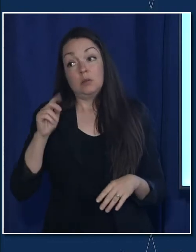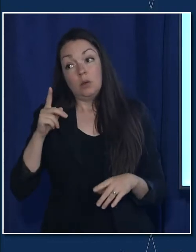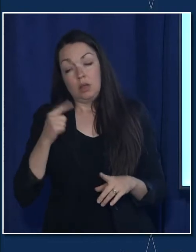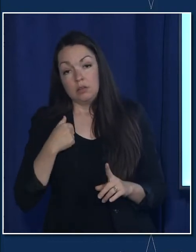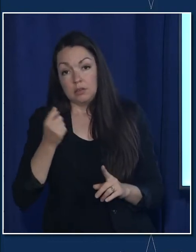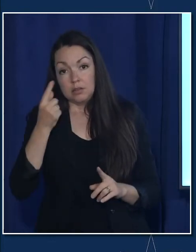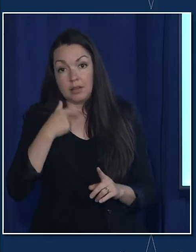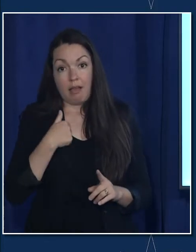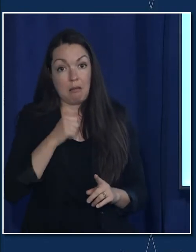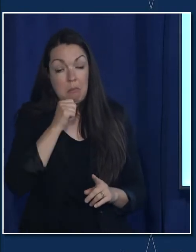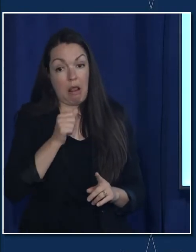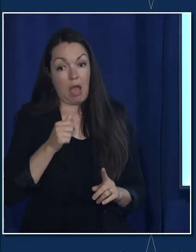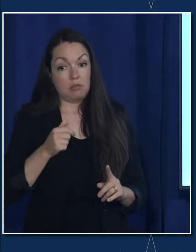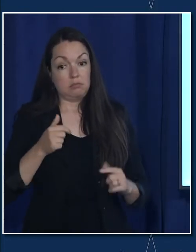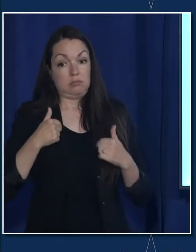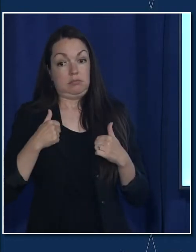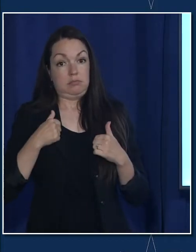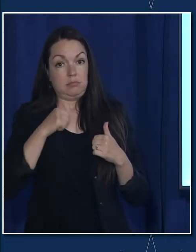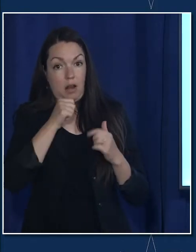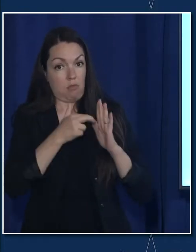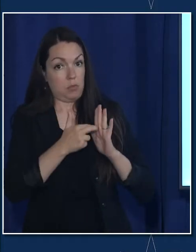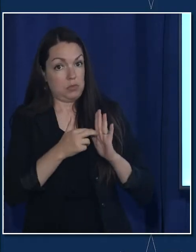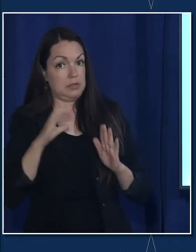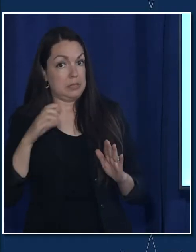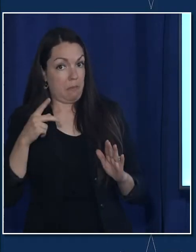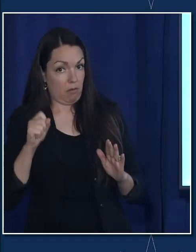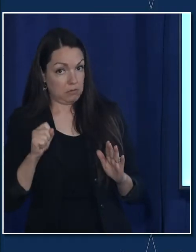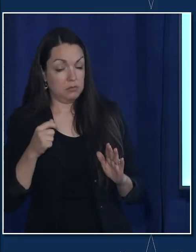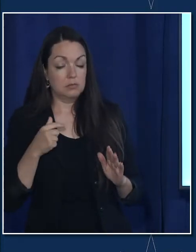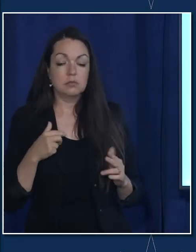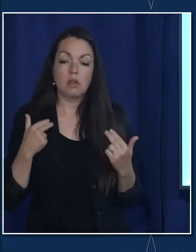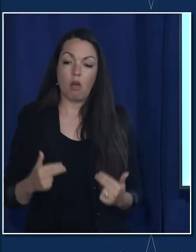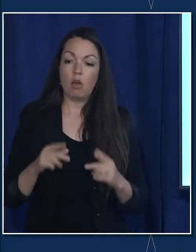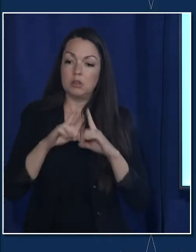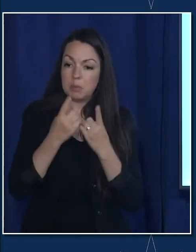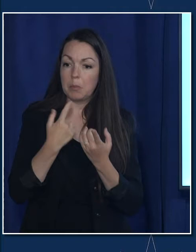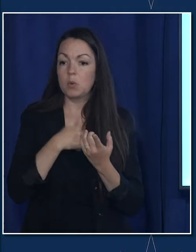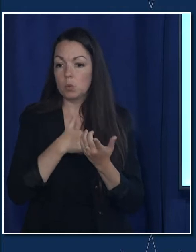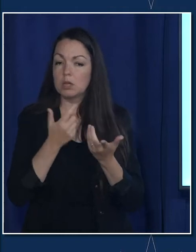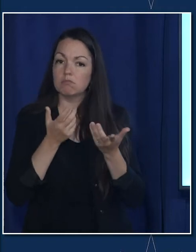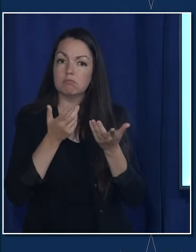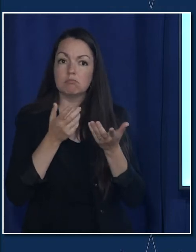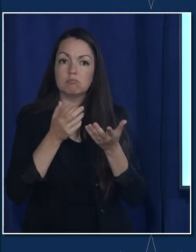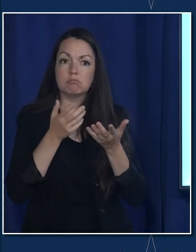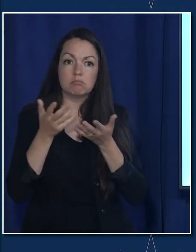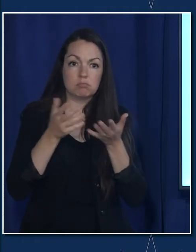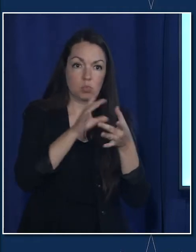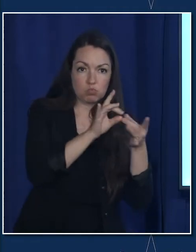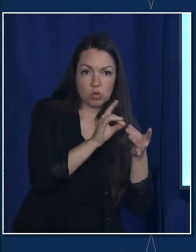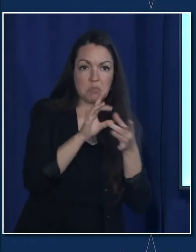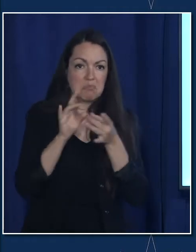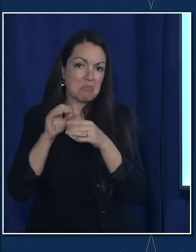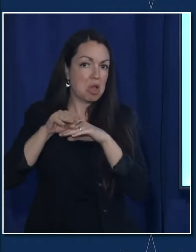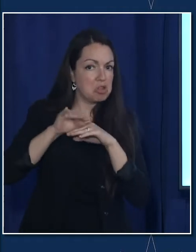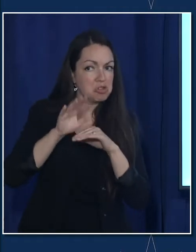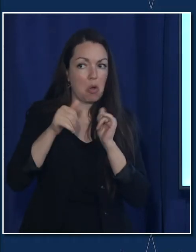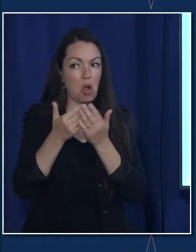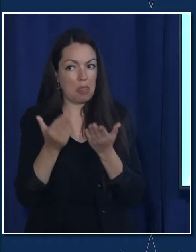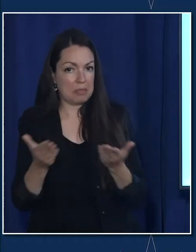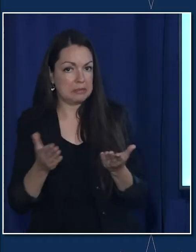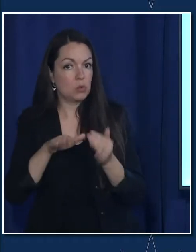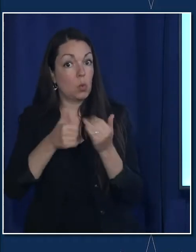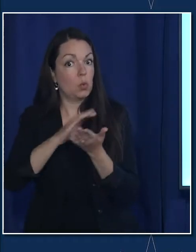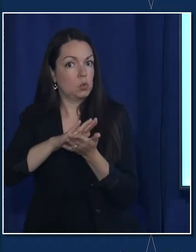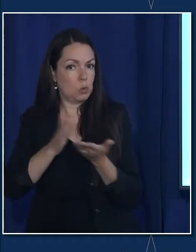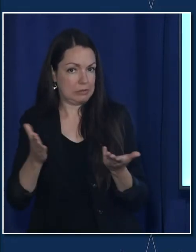CPS. As the health department, we consult with and weigh in on all things related to COVID at all schools sort of here in Chicago. But what I can